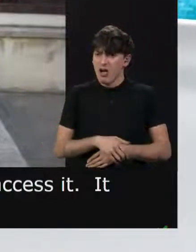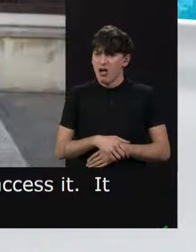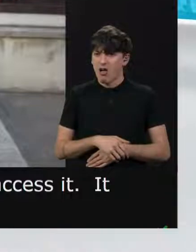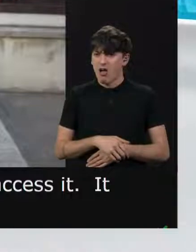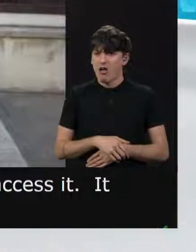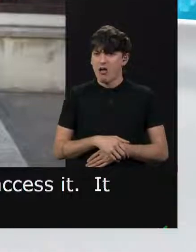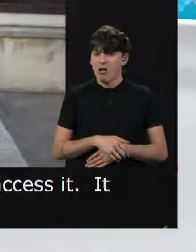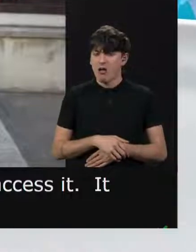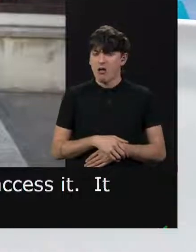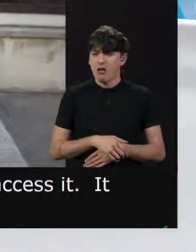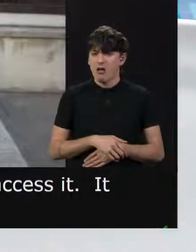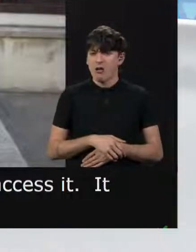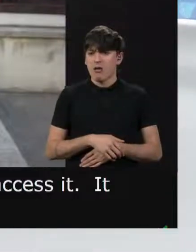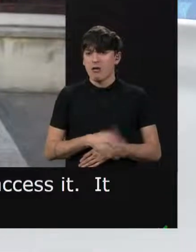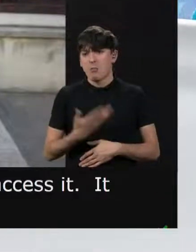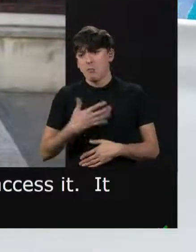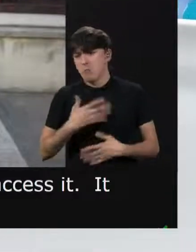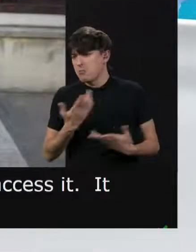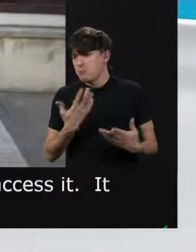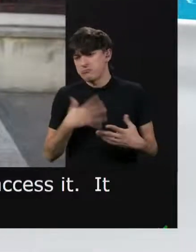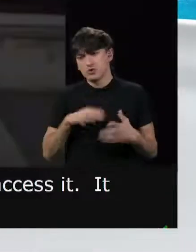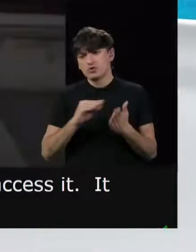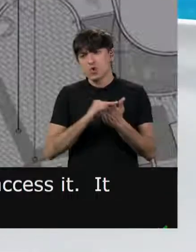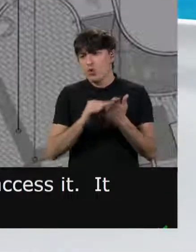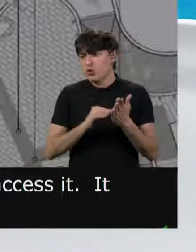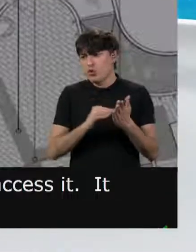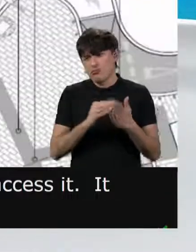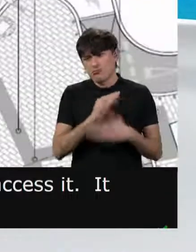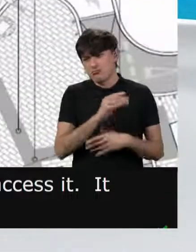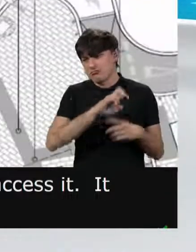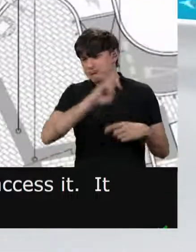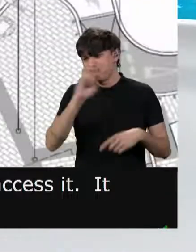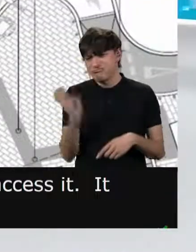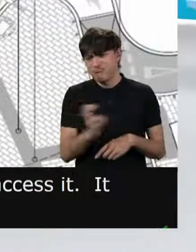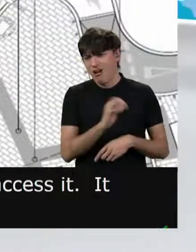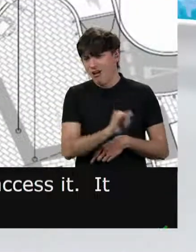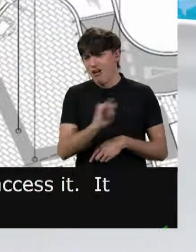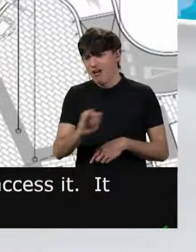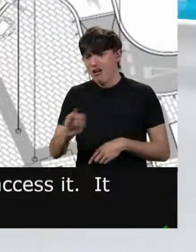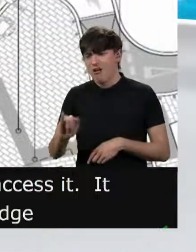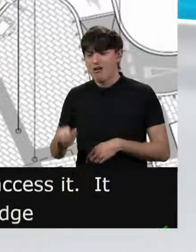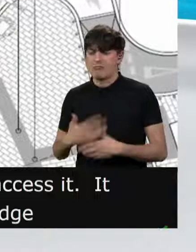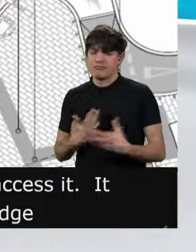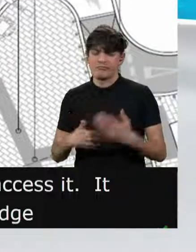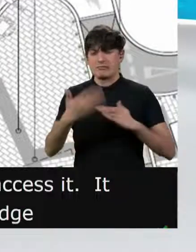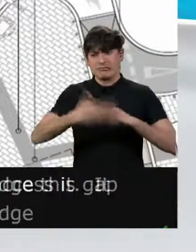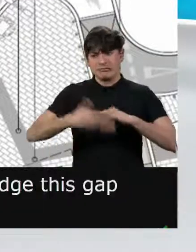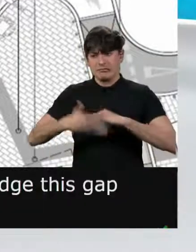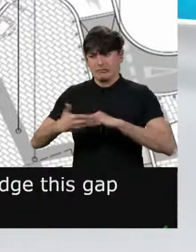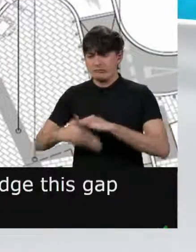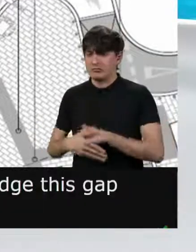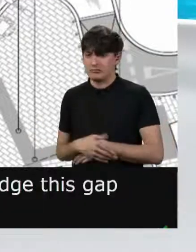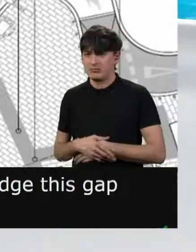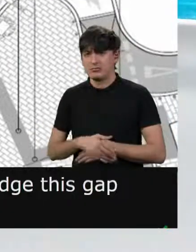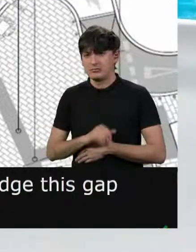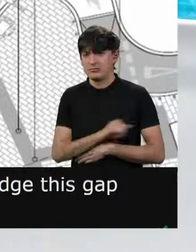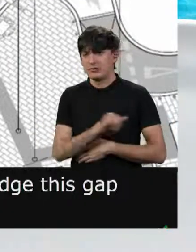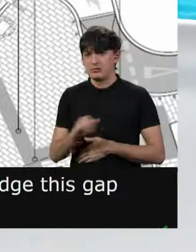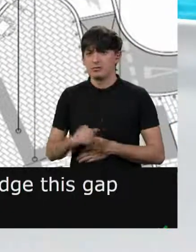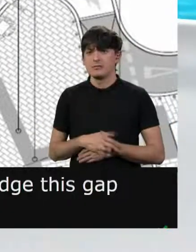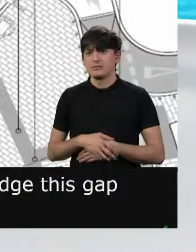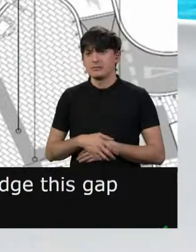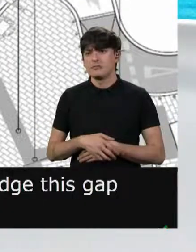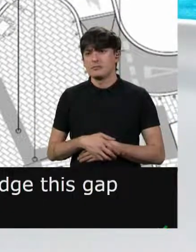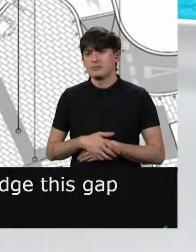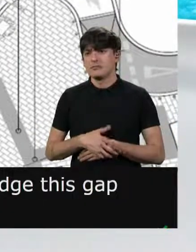There are many solutions to bridge this gap between the sidewalk and the park meter. Here we